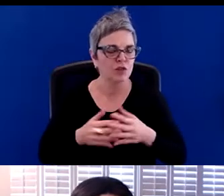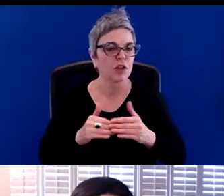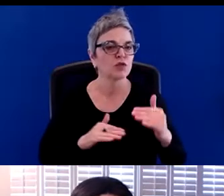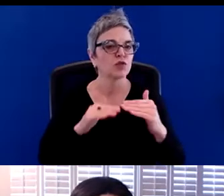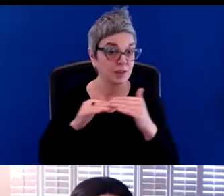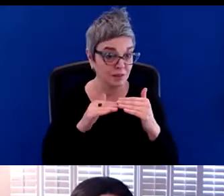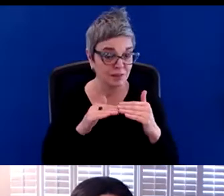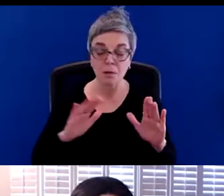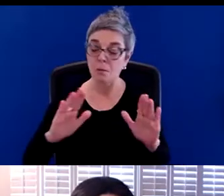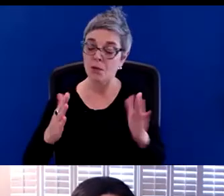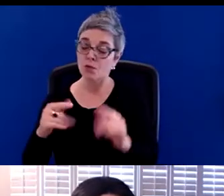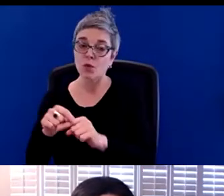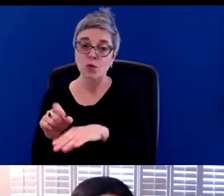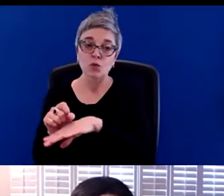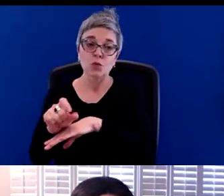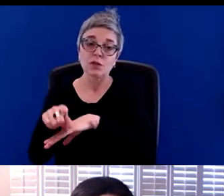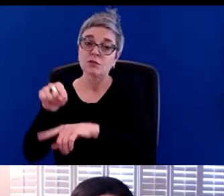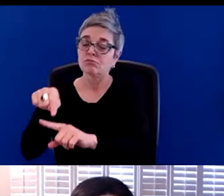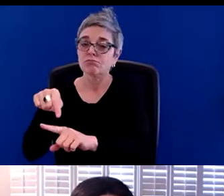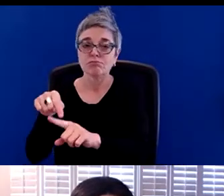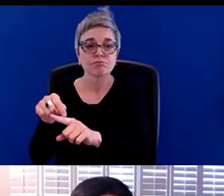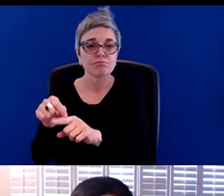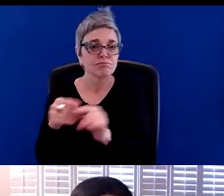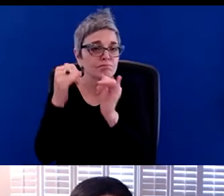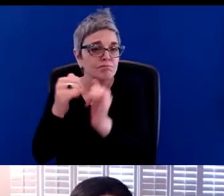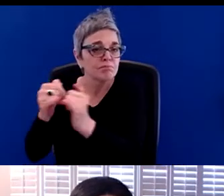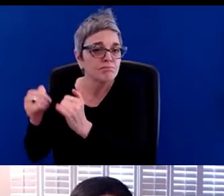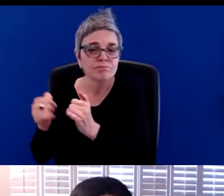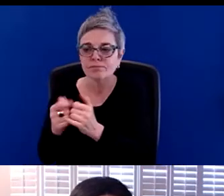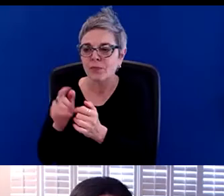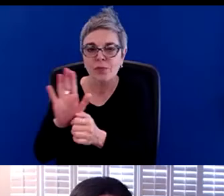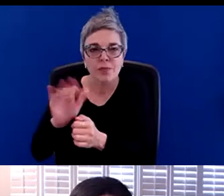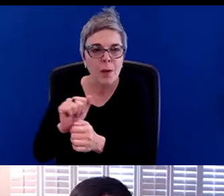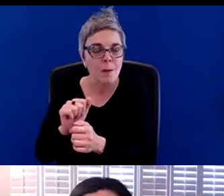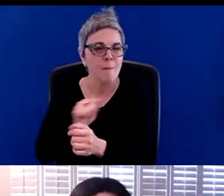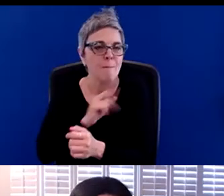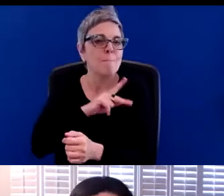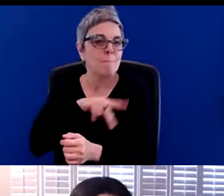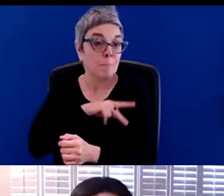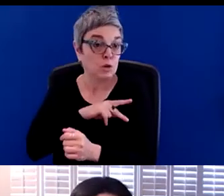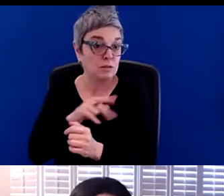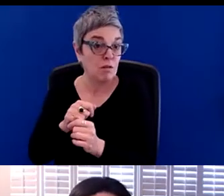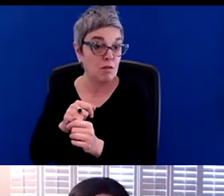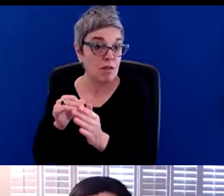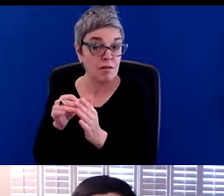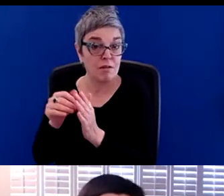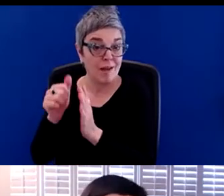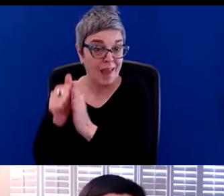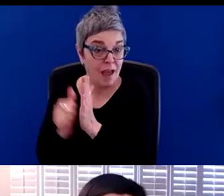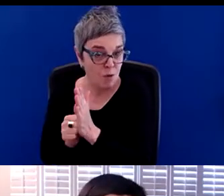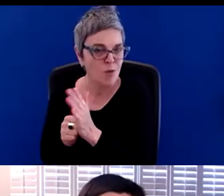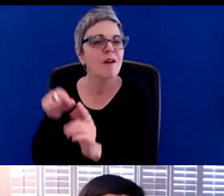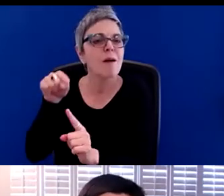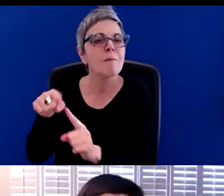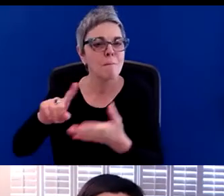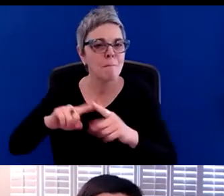on perhaps their personal accounts that were public, right? So something that Sarah and I are always concerned about